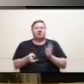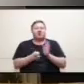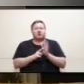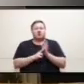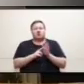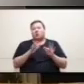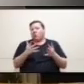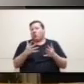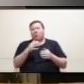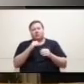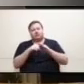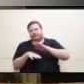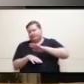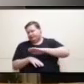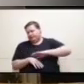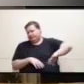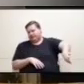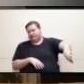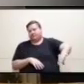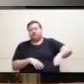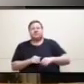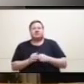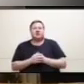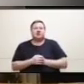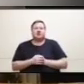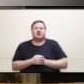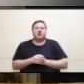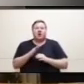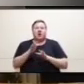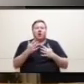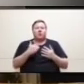you. That's how I understand it.